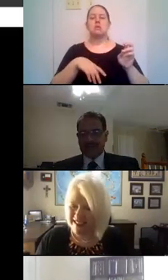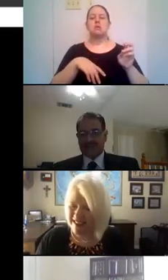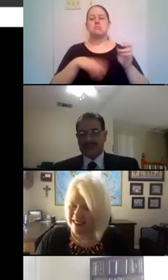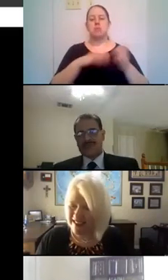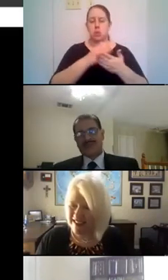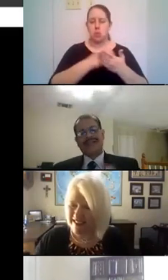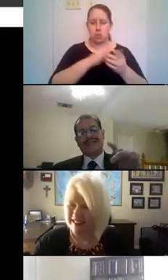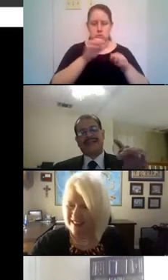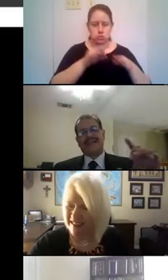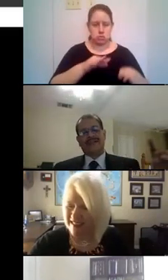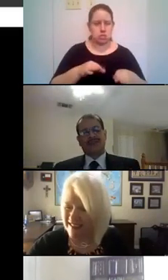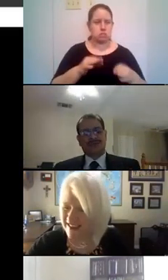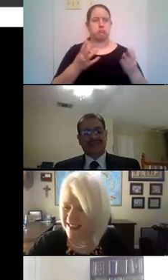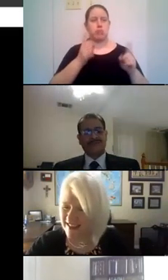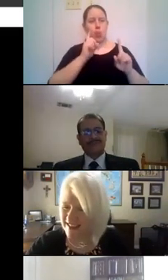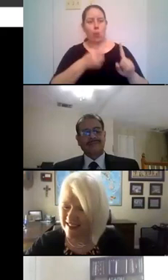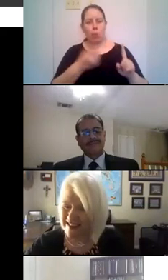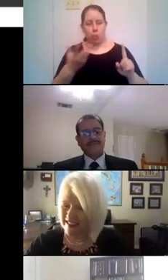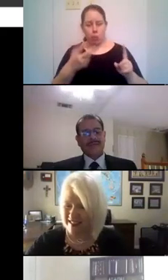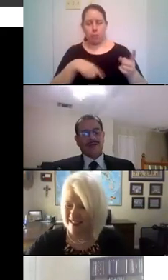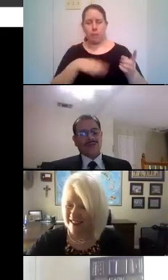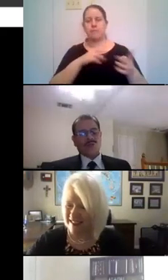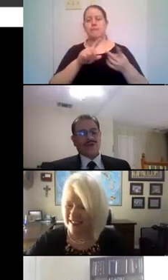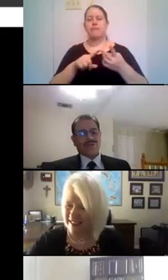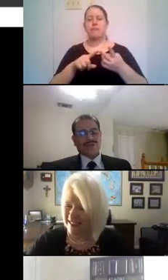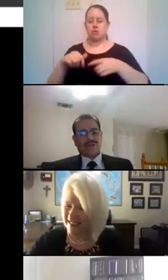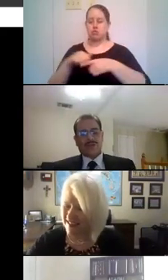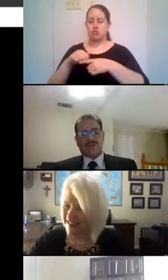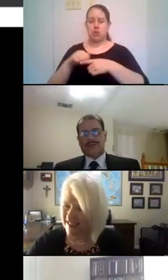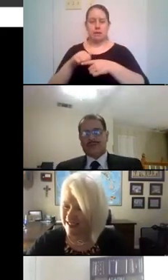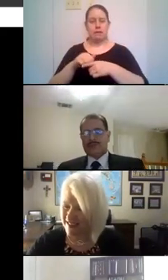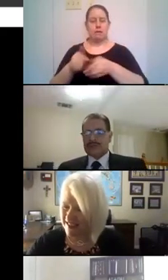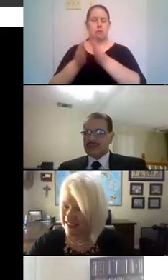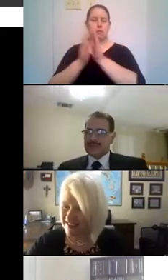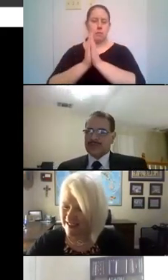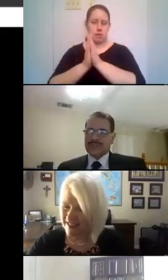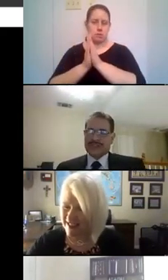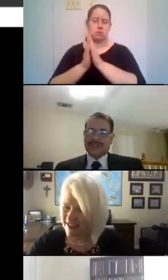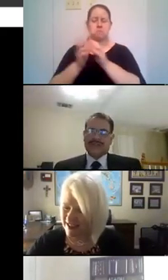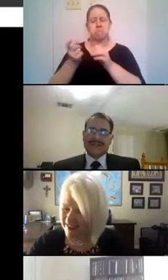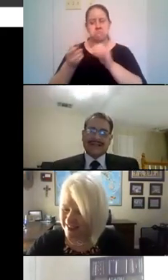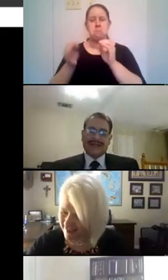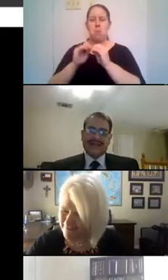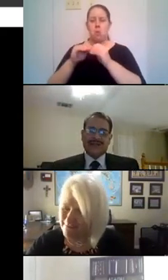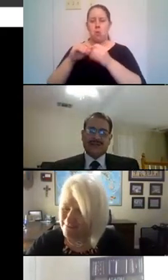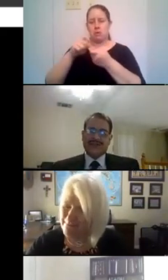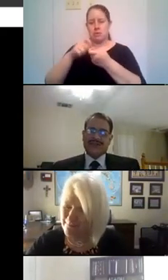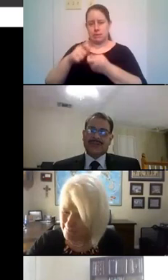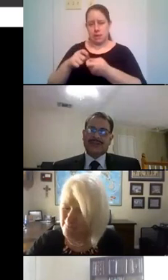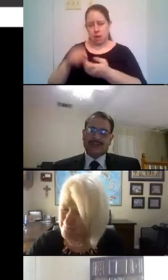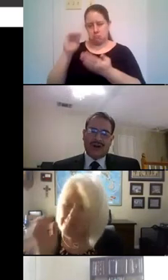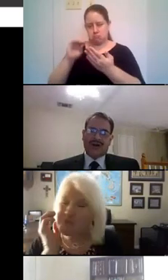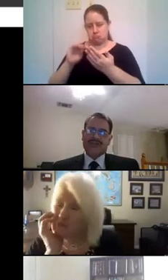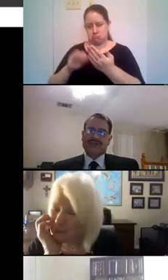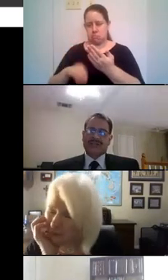the outcomes, and then the training request, which was a little bit more detailed and had information